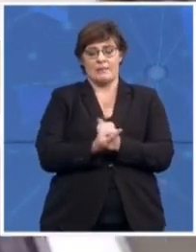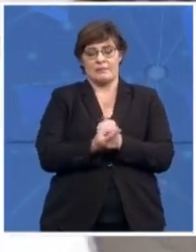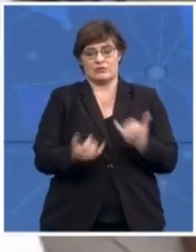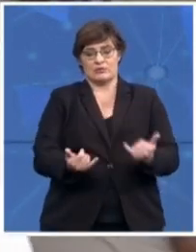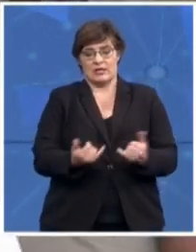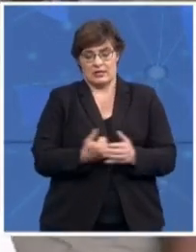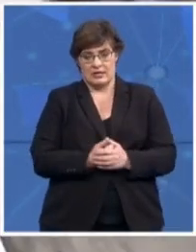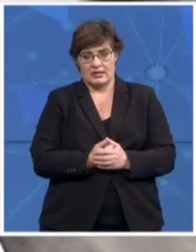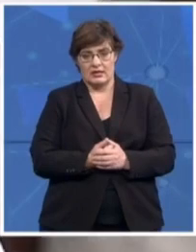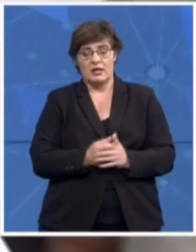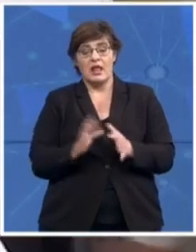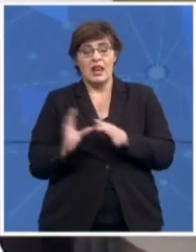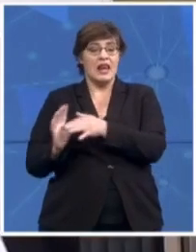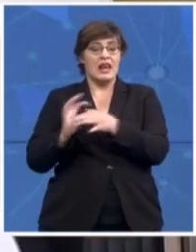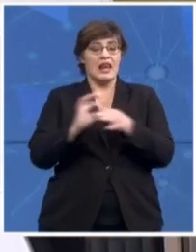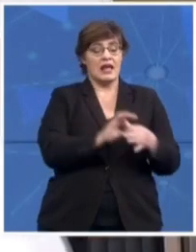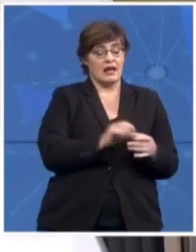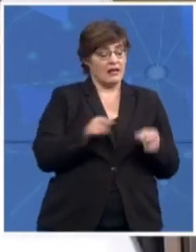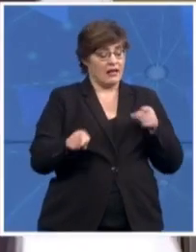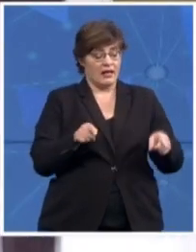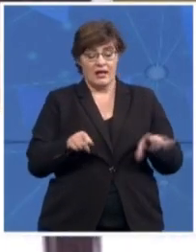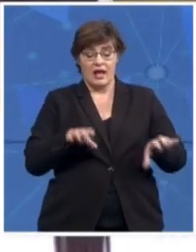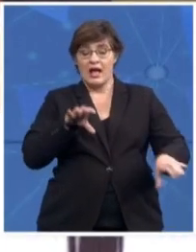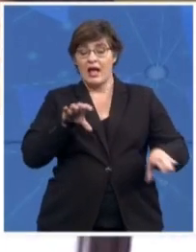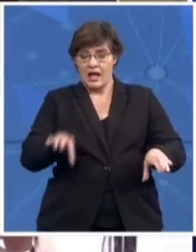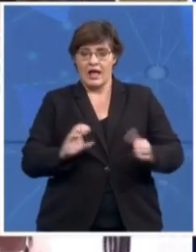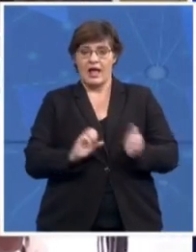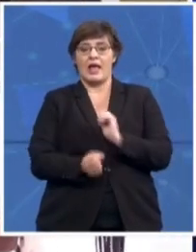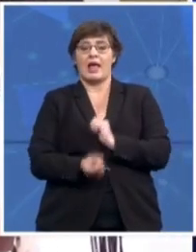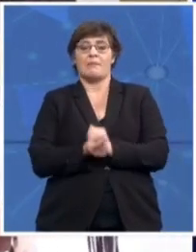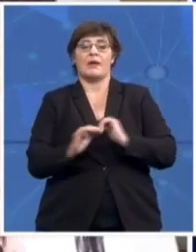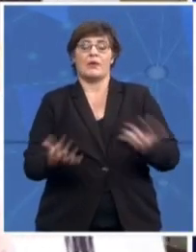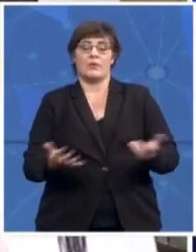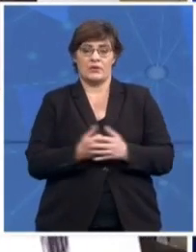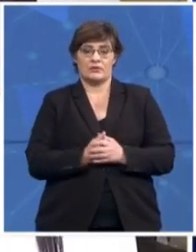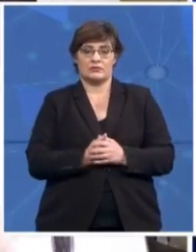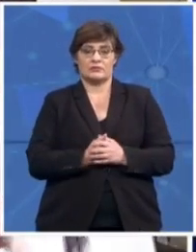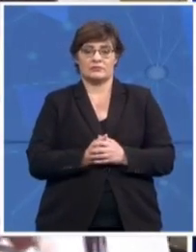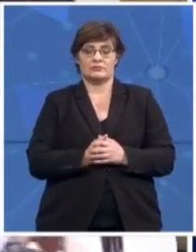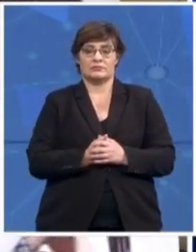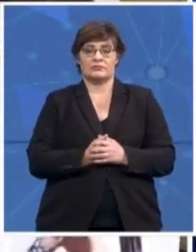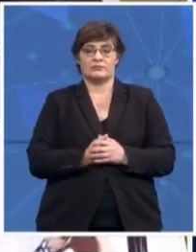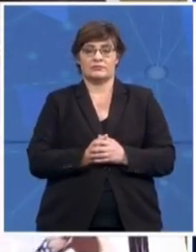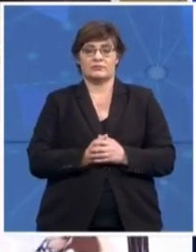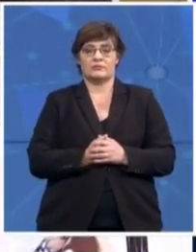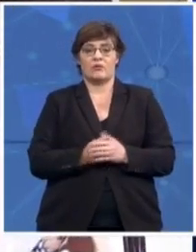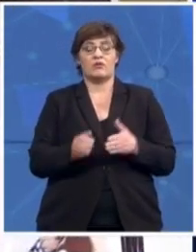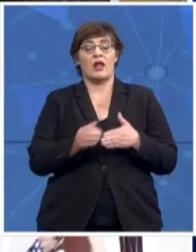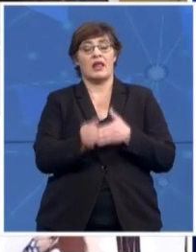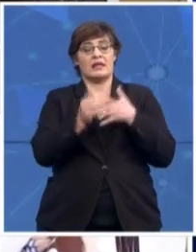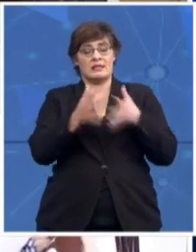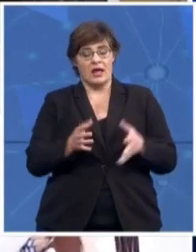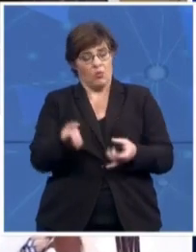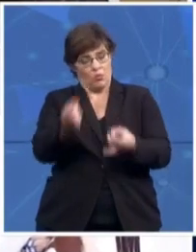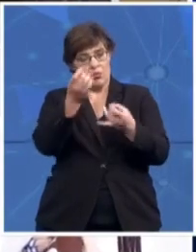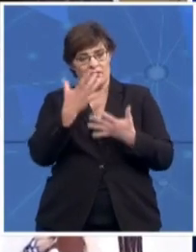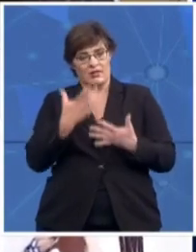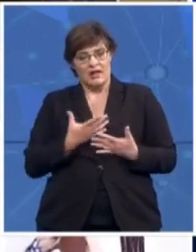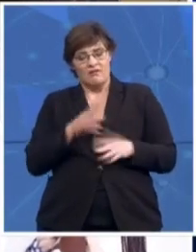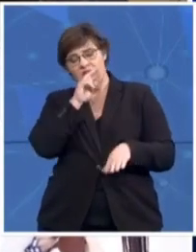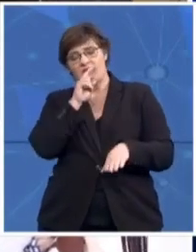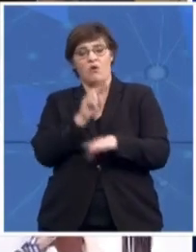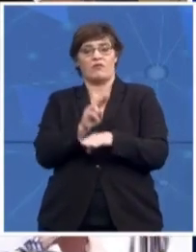2 provinces are going to take place, Blaine. No doubt that the leaders will give us an overview of what's needed in the